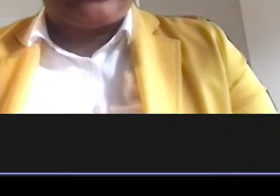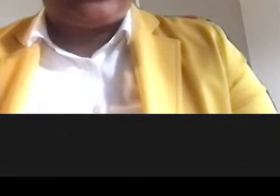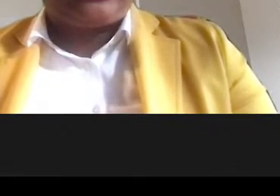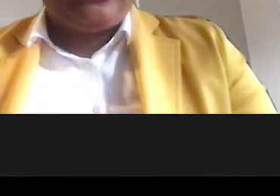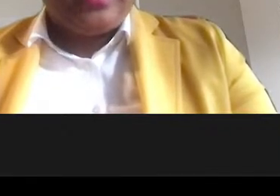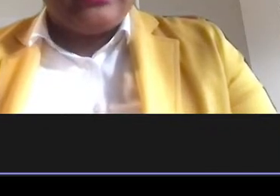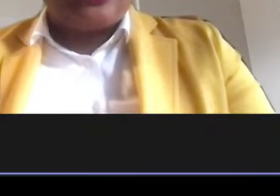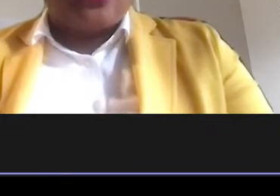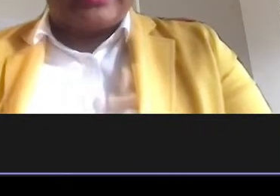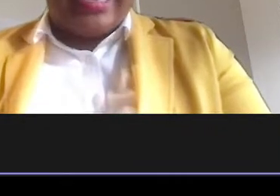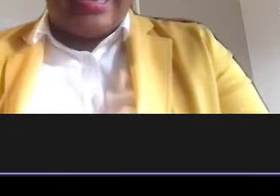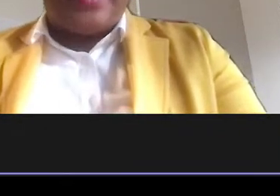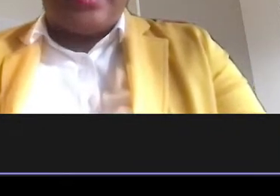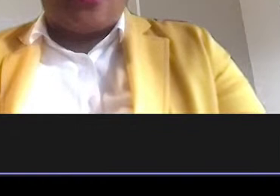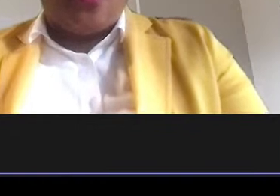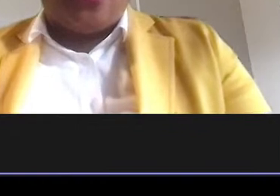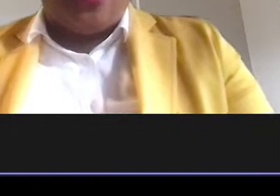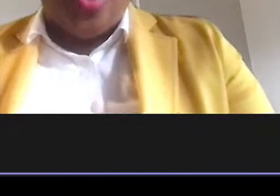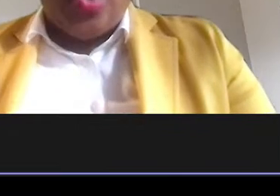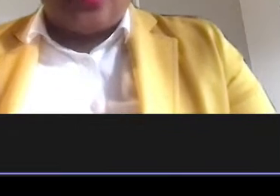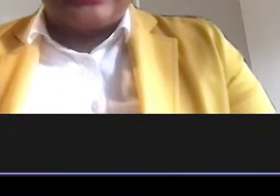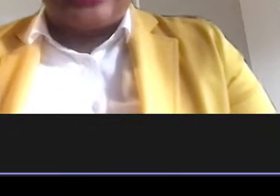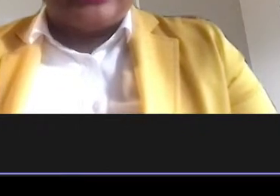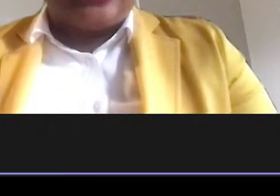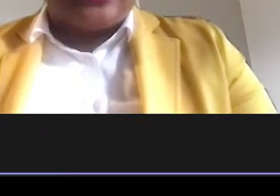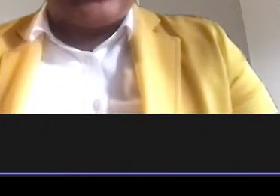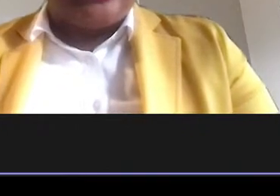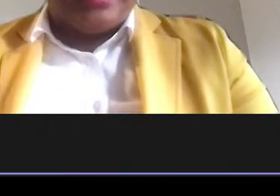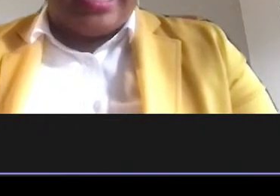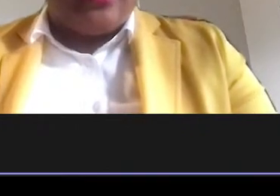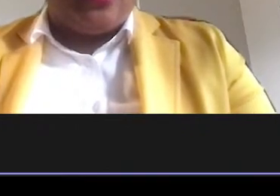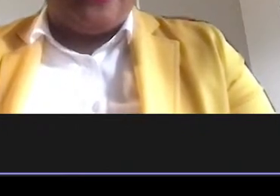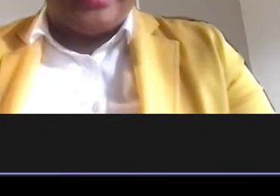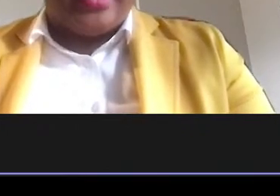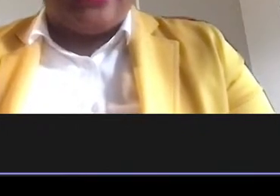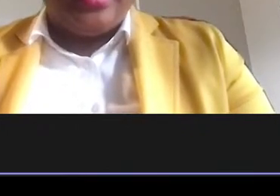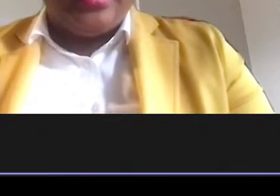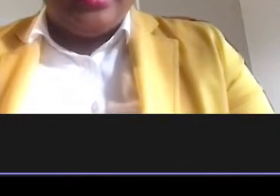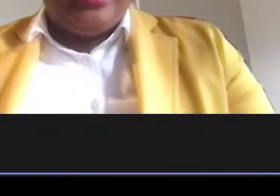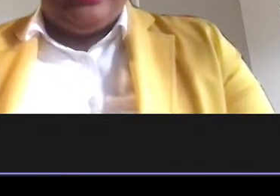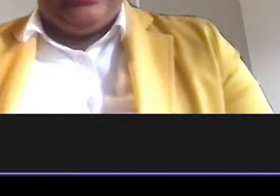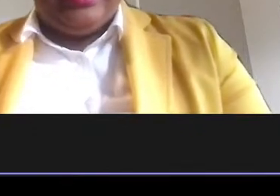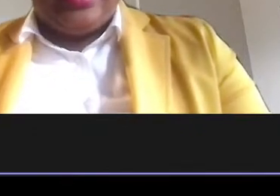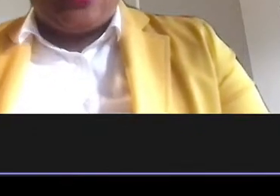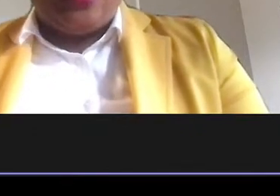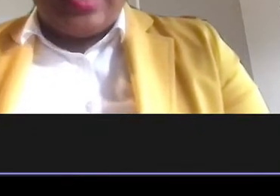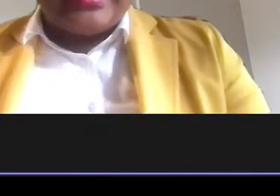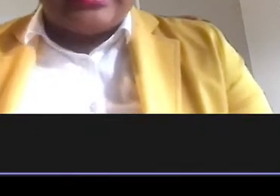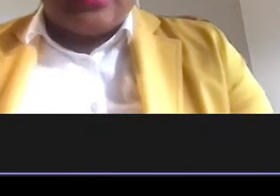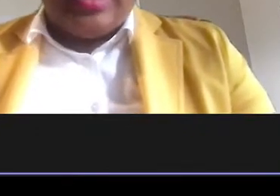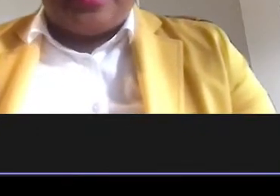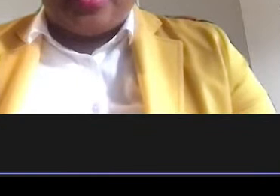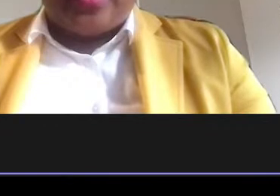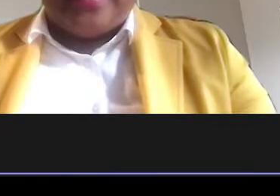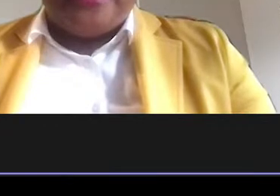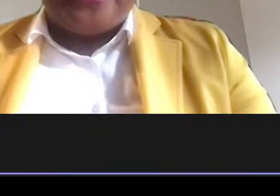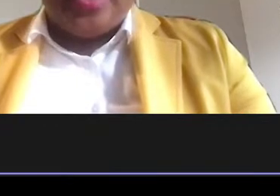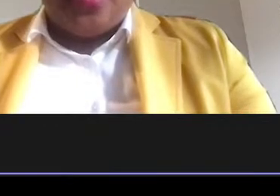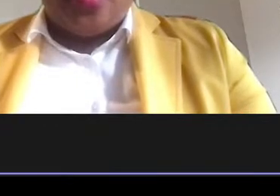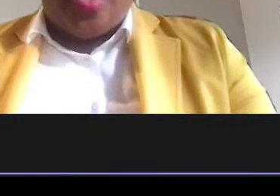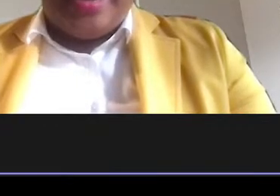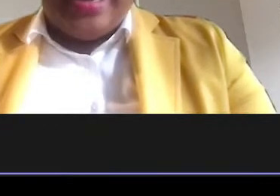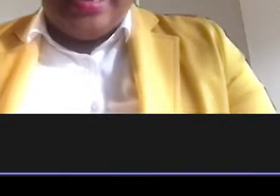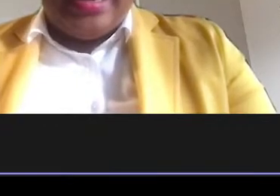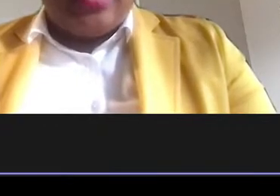instruments. Sizokuqapha kakhulu ukusetshenziswa kwezimali kulo mnyango, ikakhulukazi kule program,